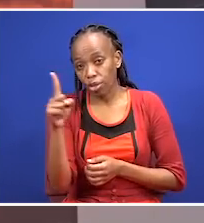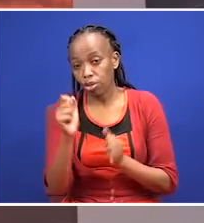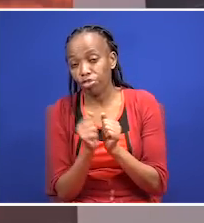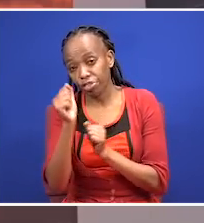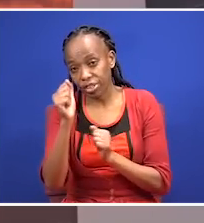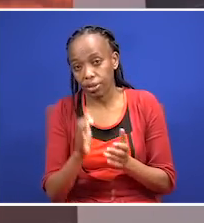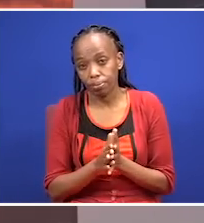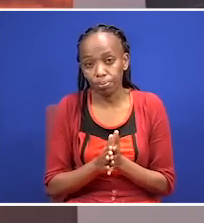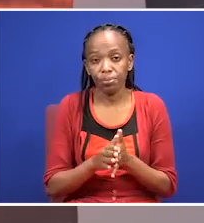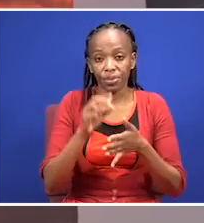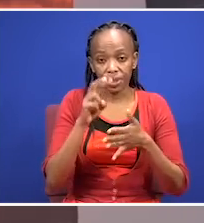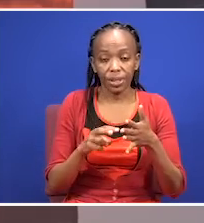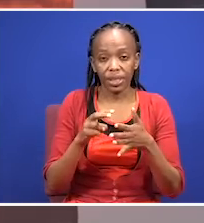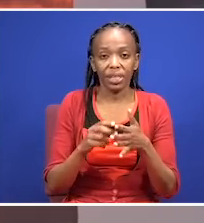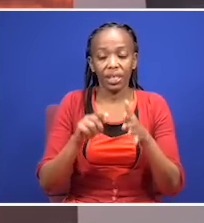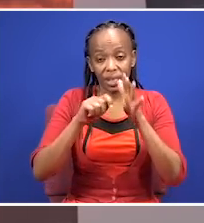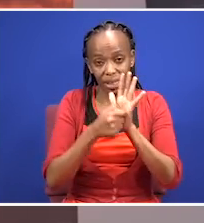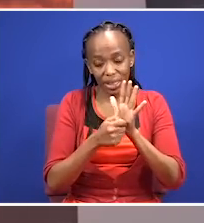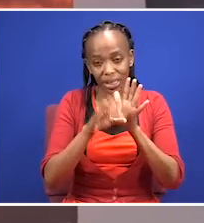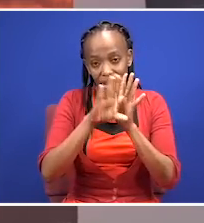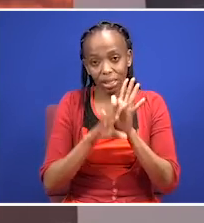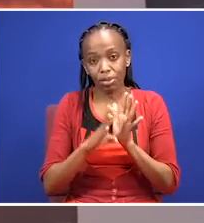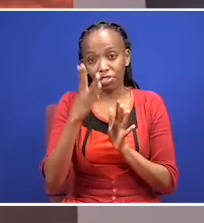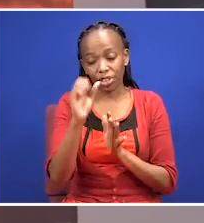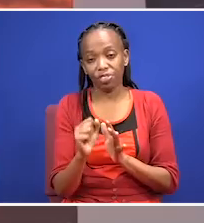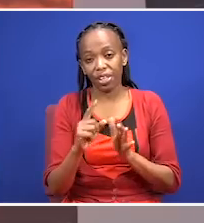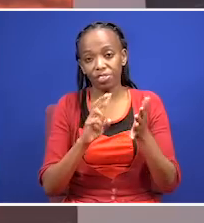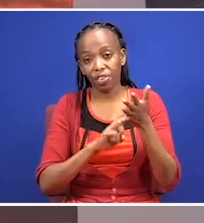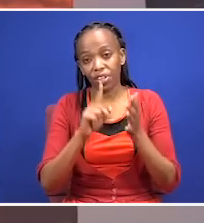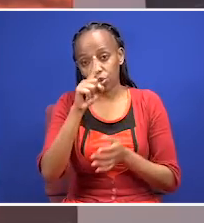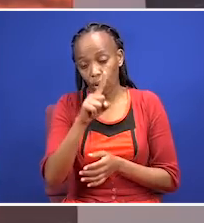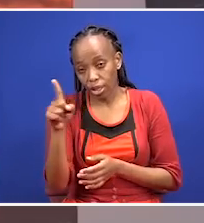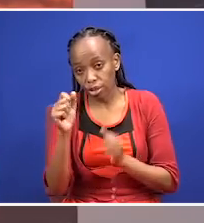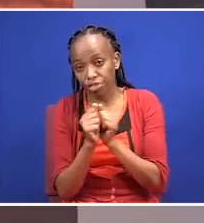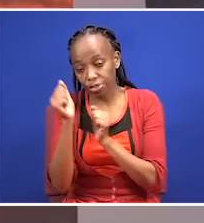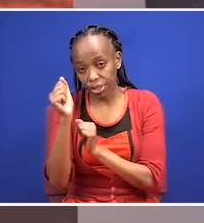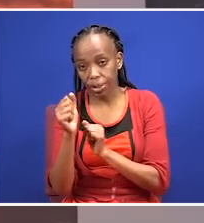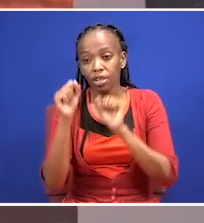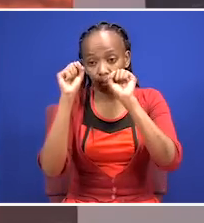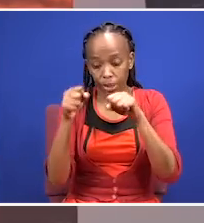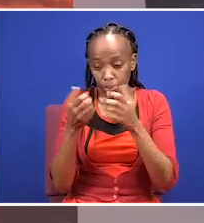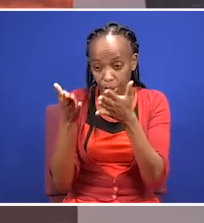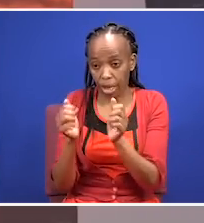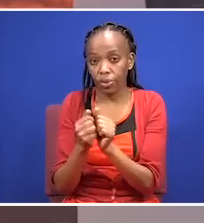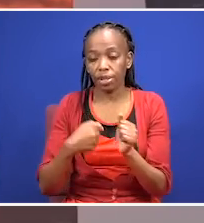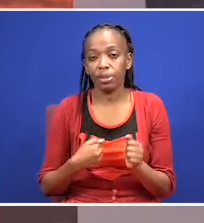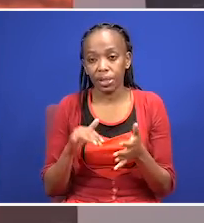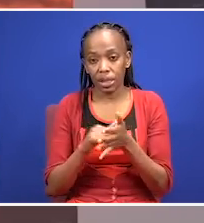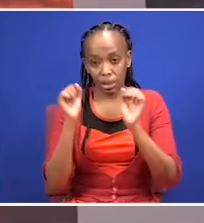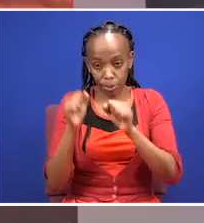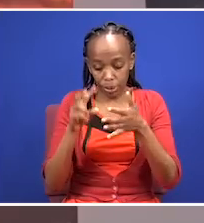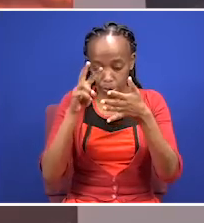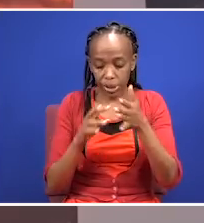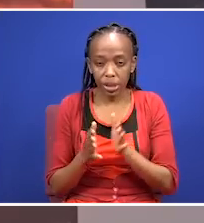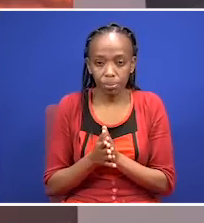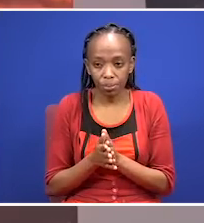15 i'm reading for us genesis chapter 45 verse 1 to 15 if you can just go right there with me so that i can